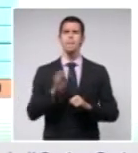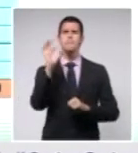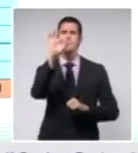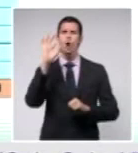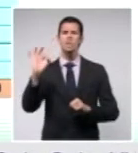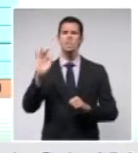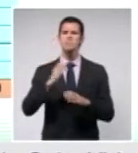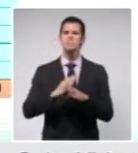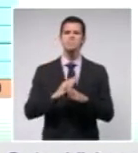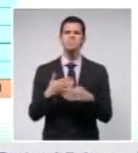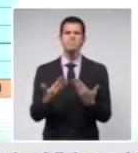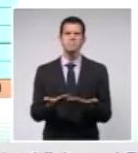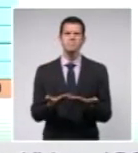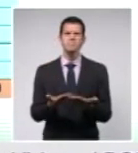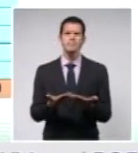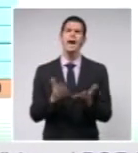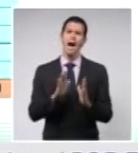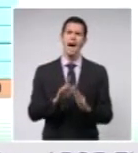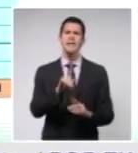days, with